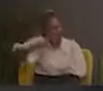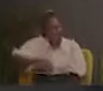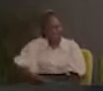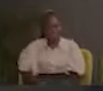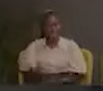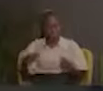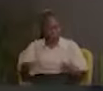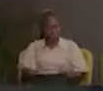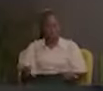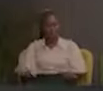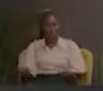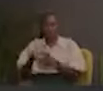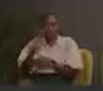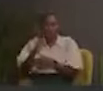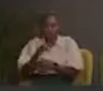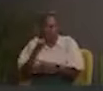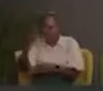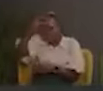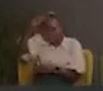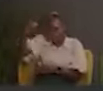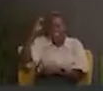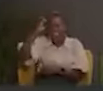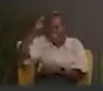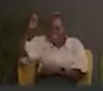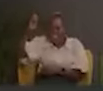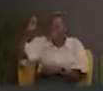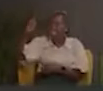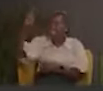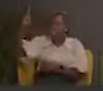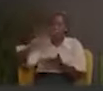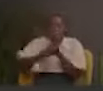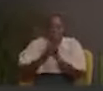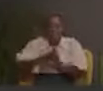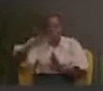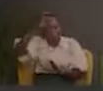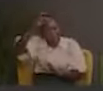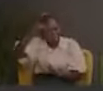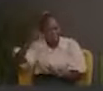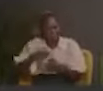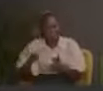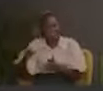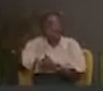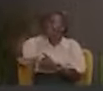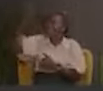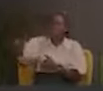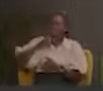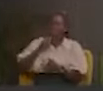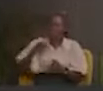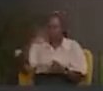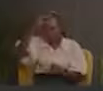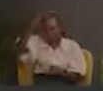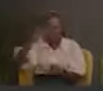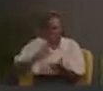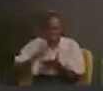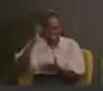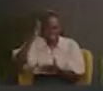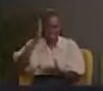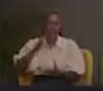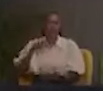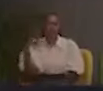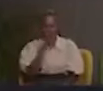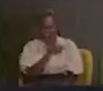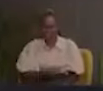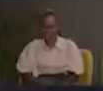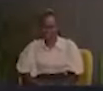God is not a man. He became a man, but he is not a man that he should lie, nor the son of man that he should